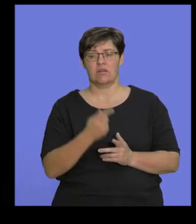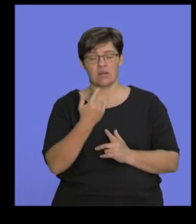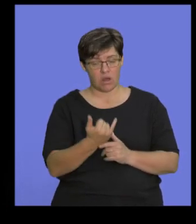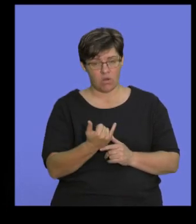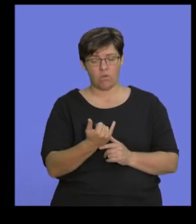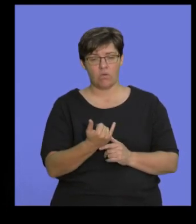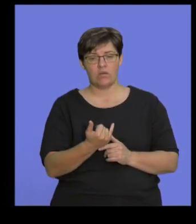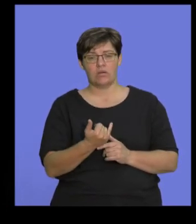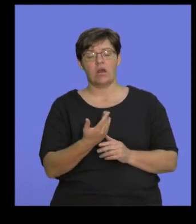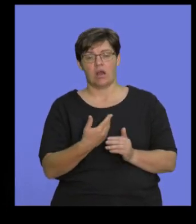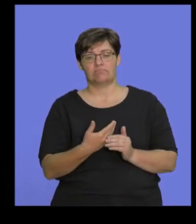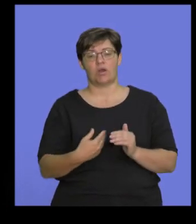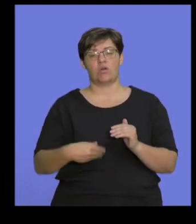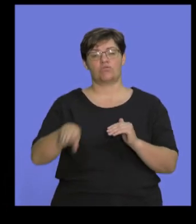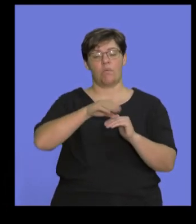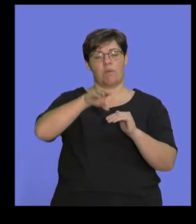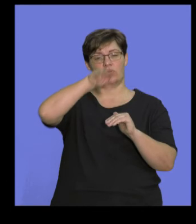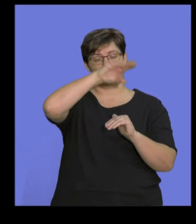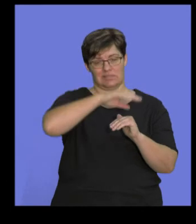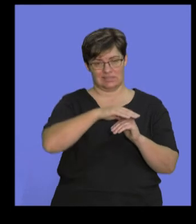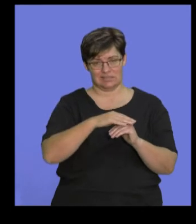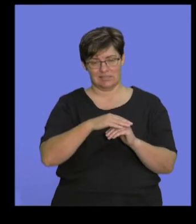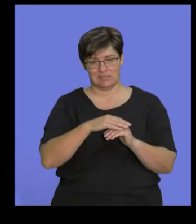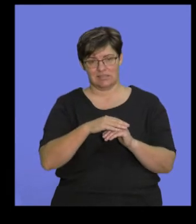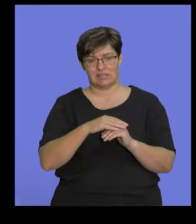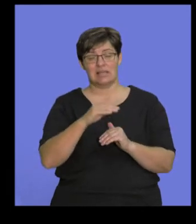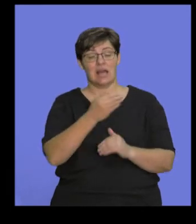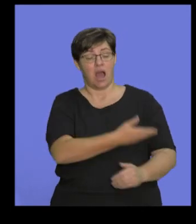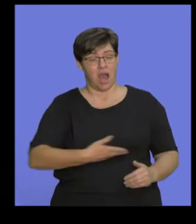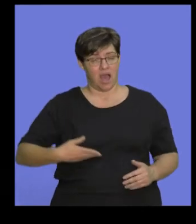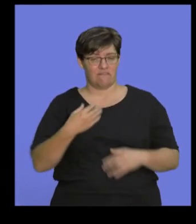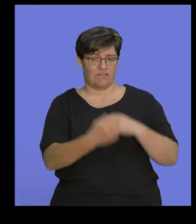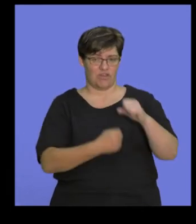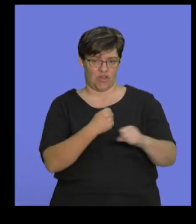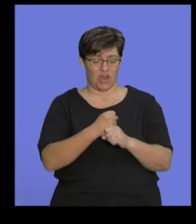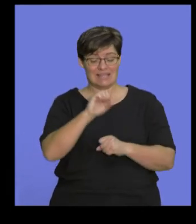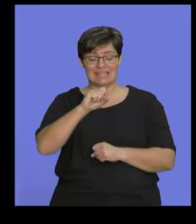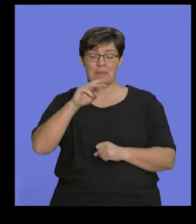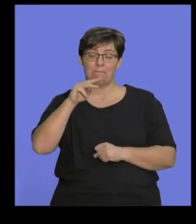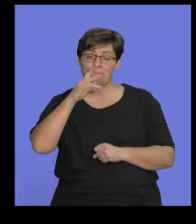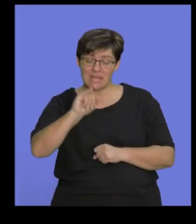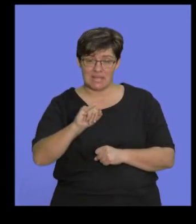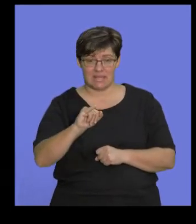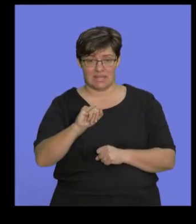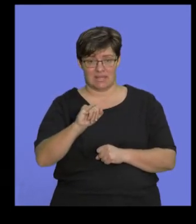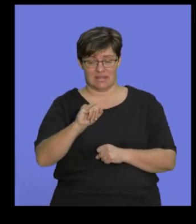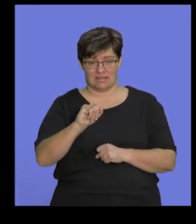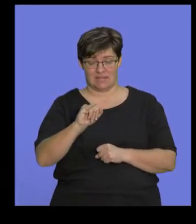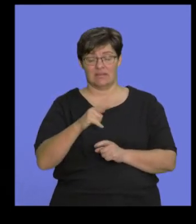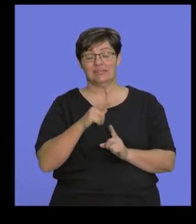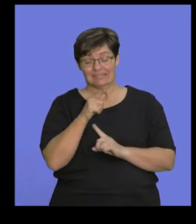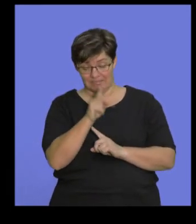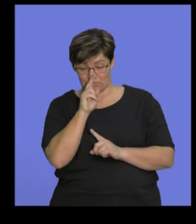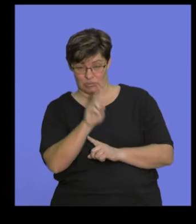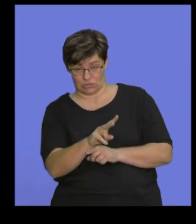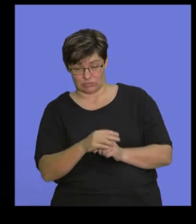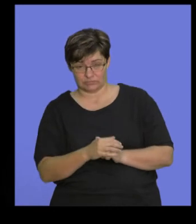compounded semi-annually. So please look at that. After another 2 years, she then also